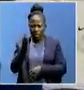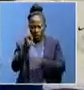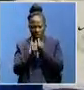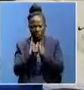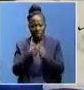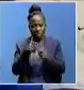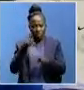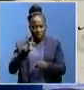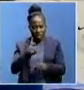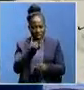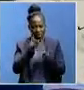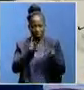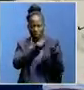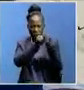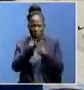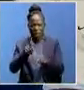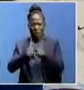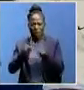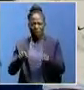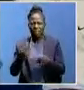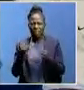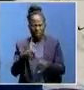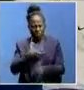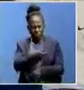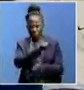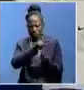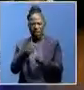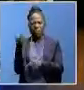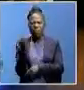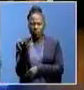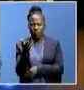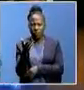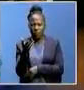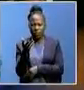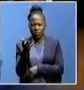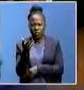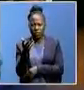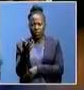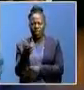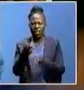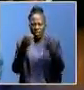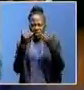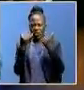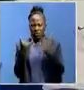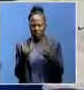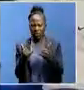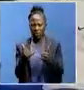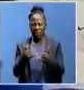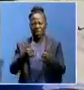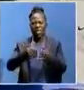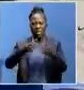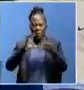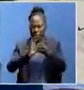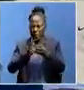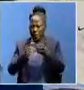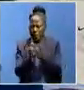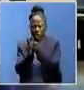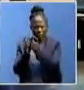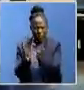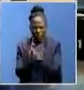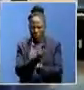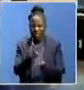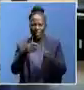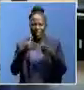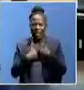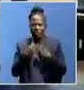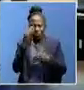here. I'm very disappointed that he's not here, because part of the mess that we are in is because of that